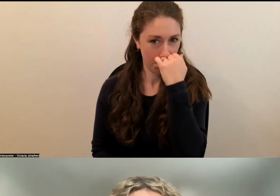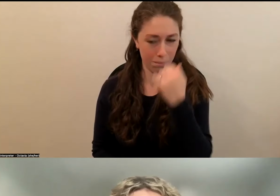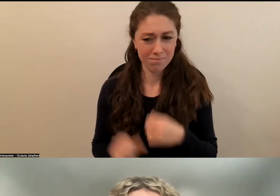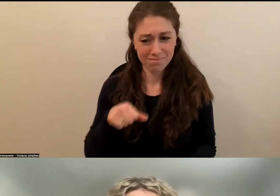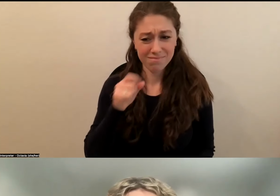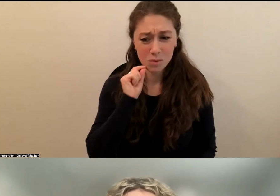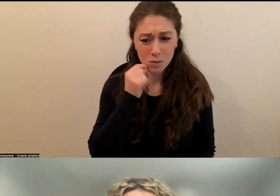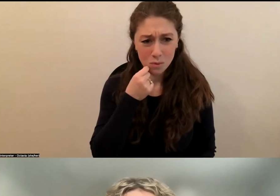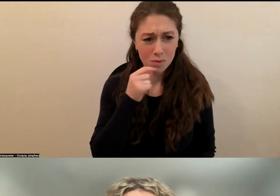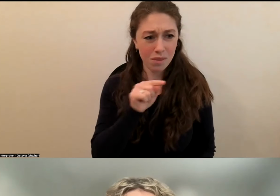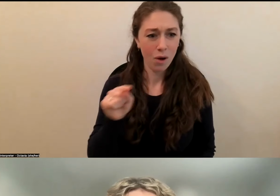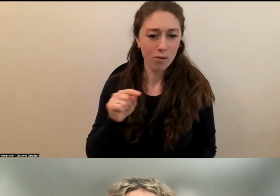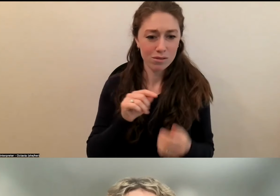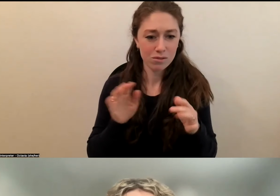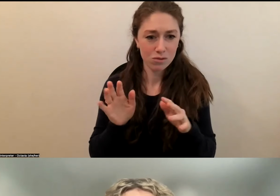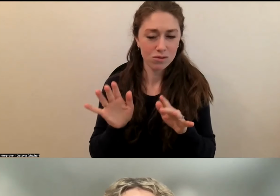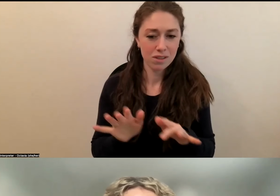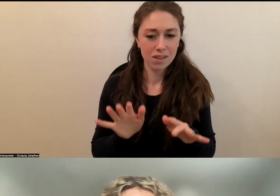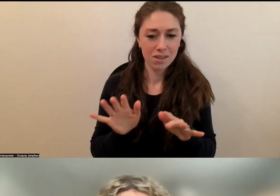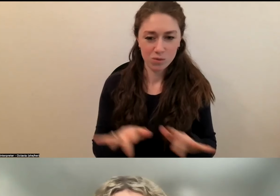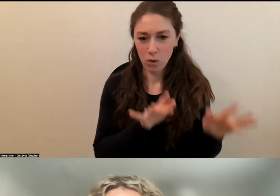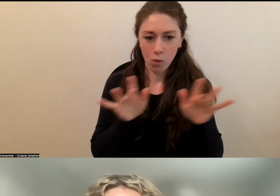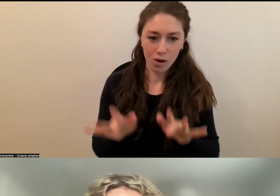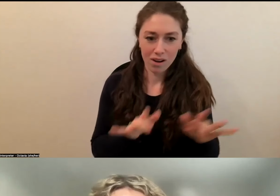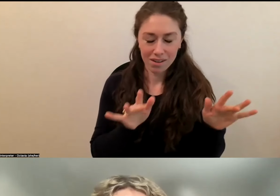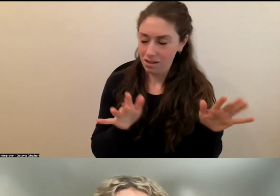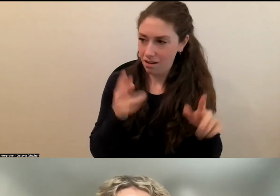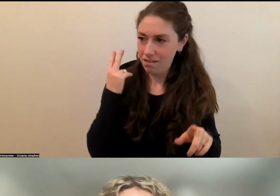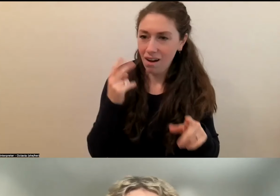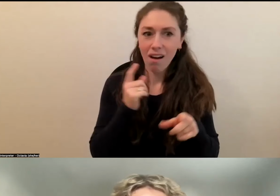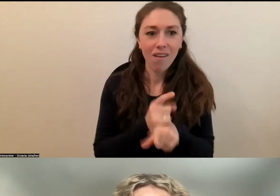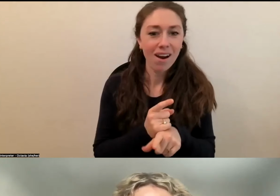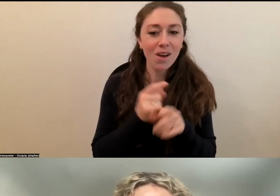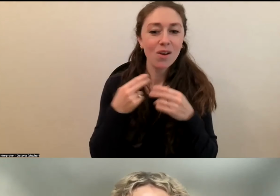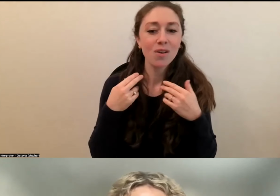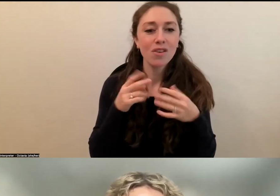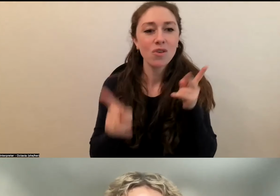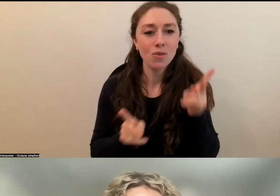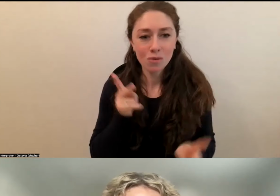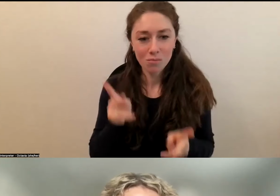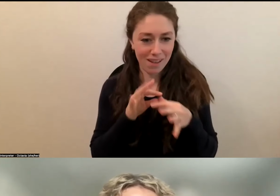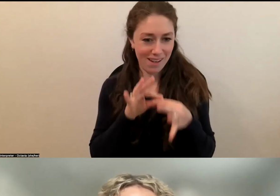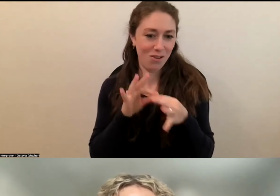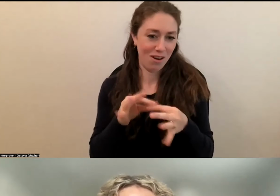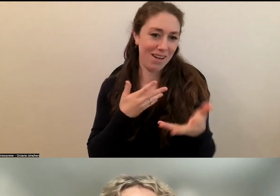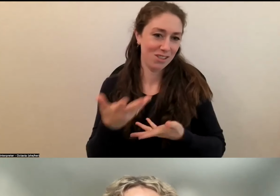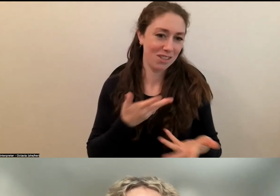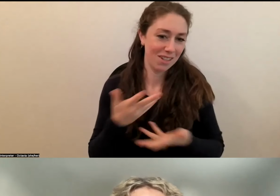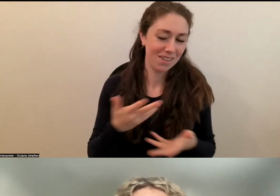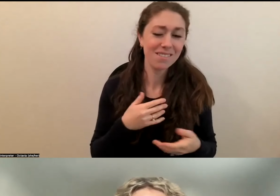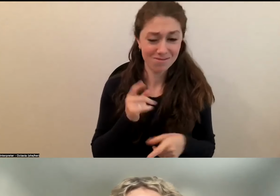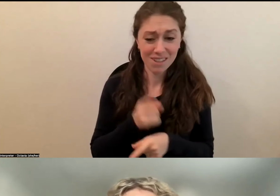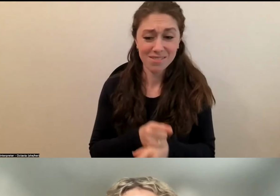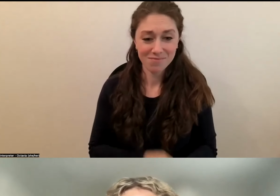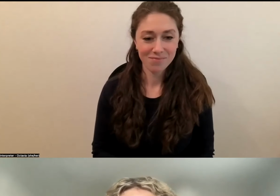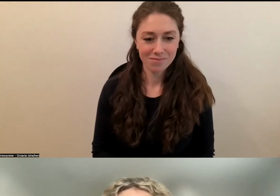these recordings like bring back human interaction as well, and that storytelling practice. So